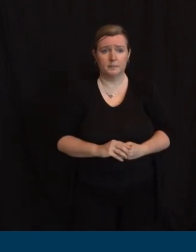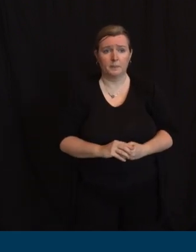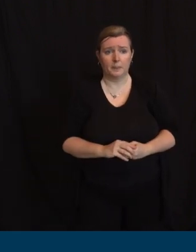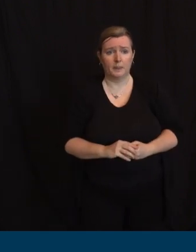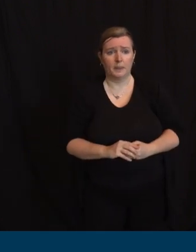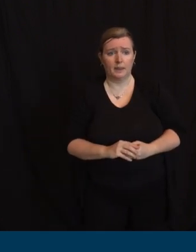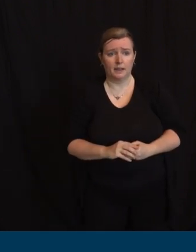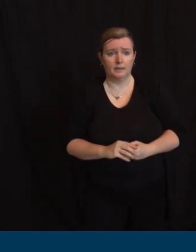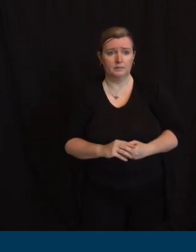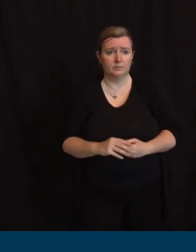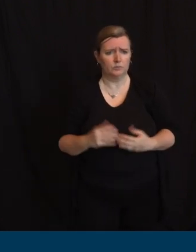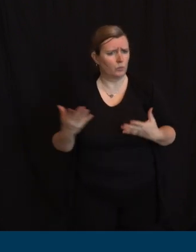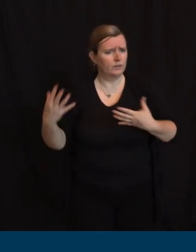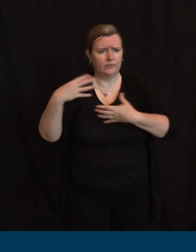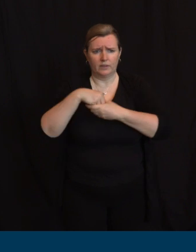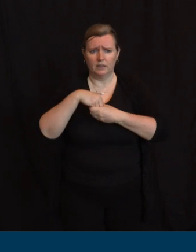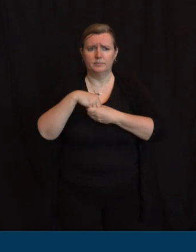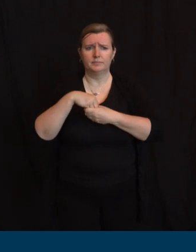Judy, for that. Dave.